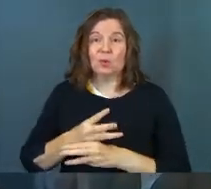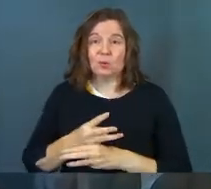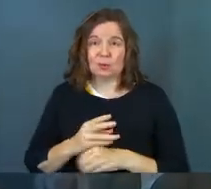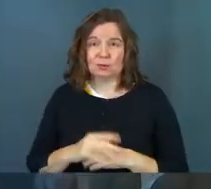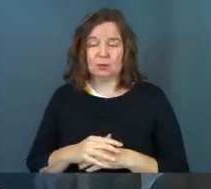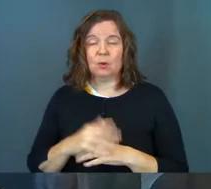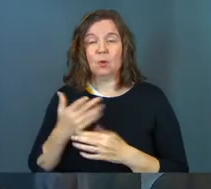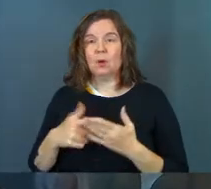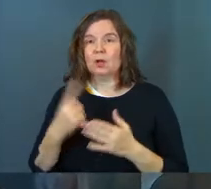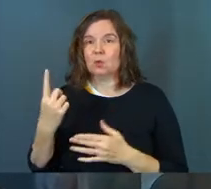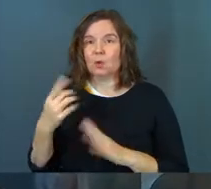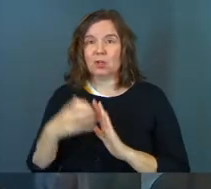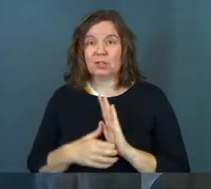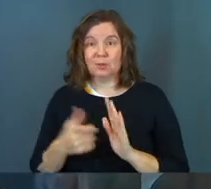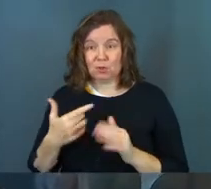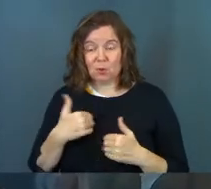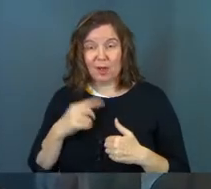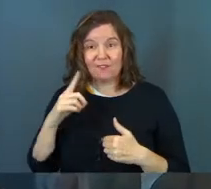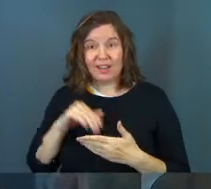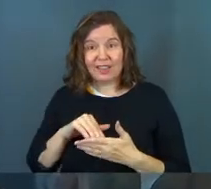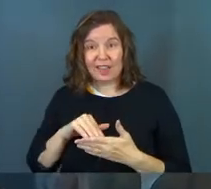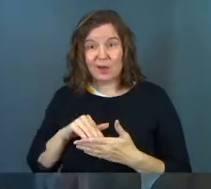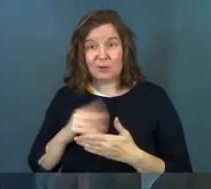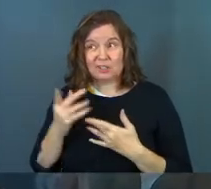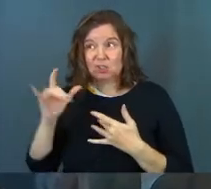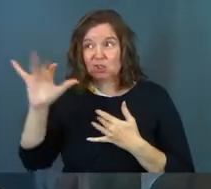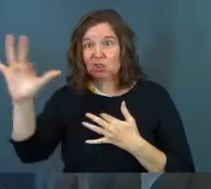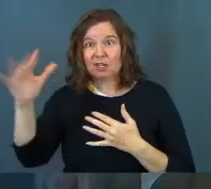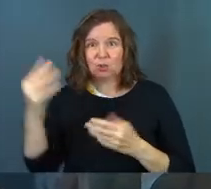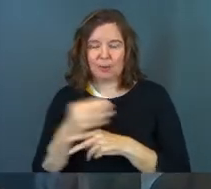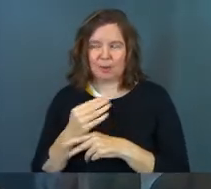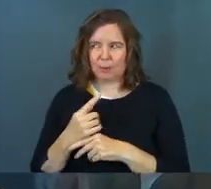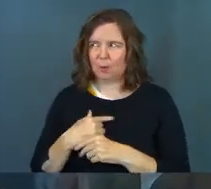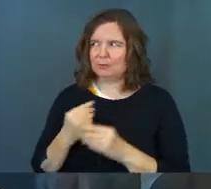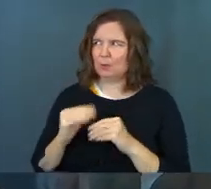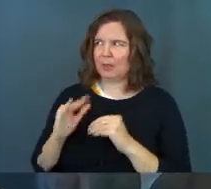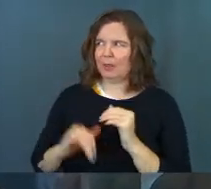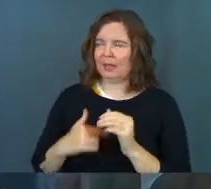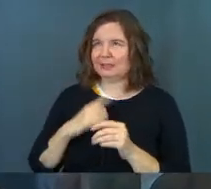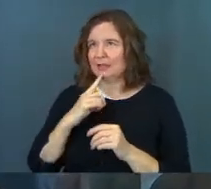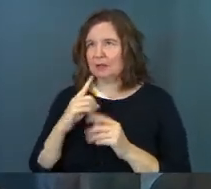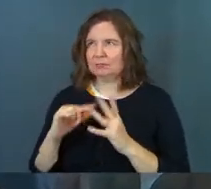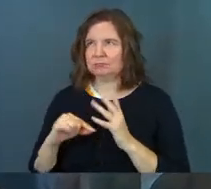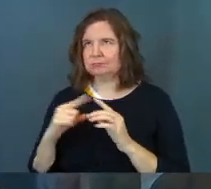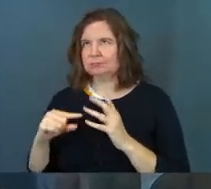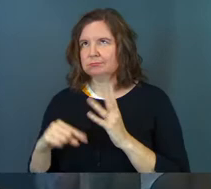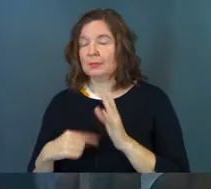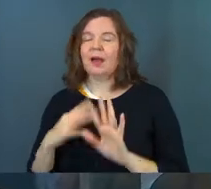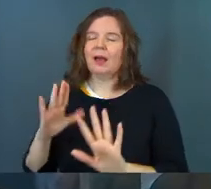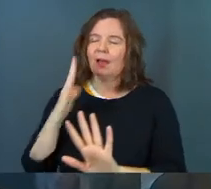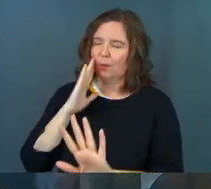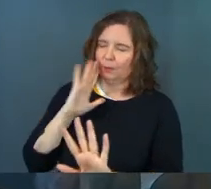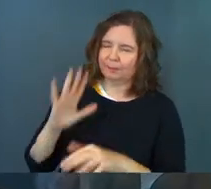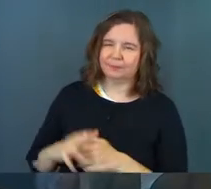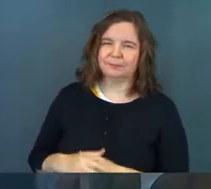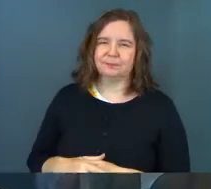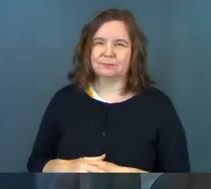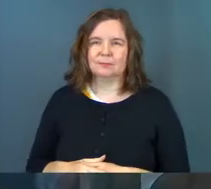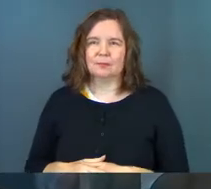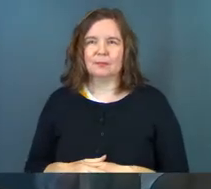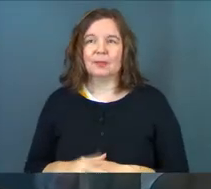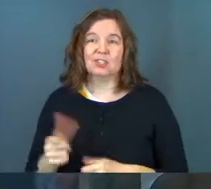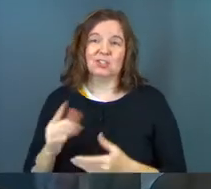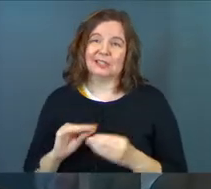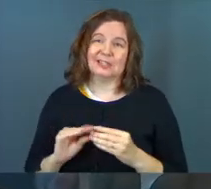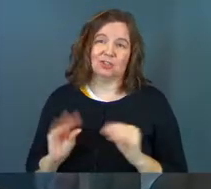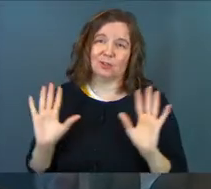world, what is it, one chapter, and you've got 1,000 in eternity, and you math people are like, well, it's more than that. It's actually, I know,